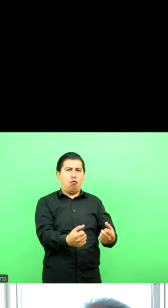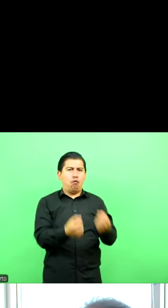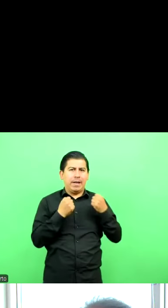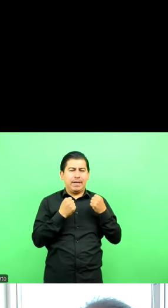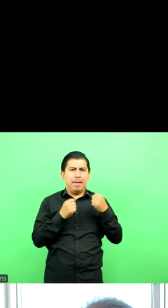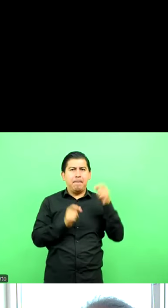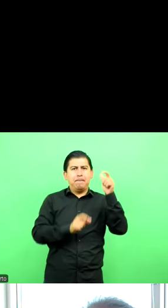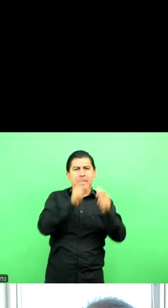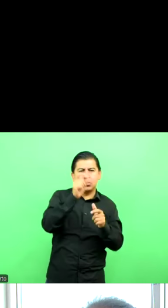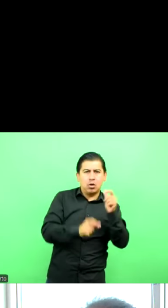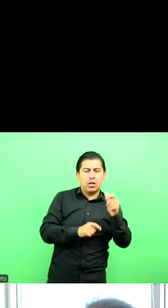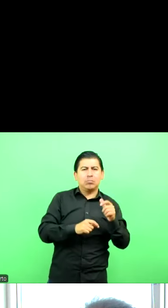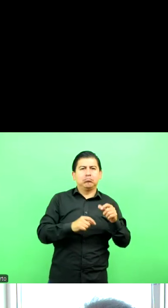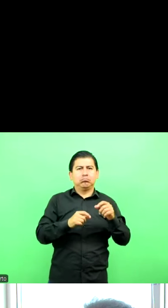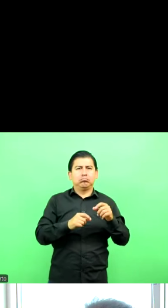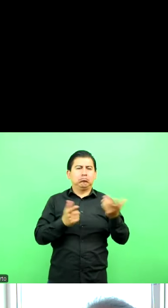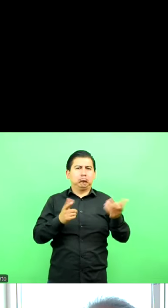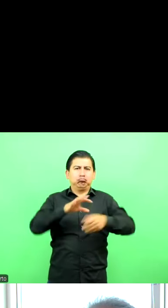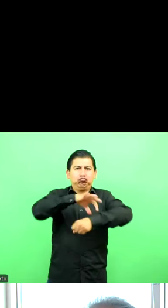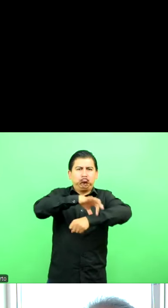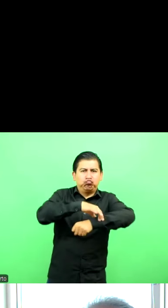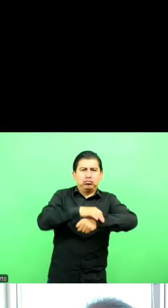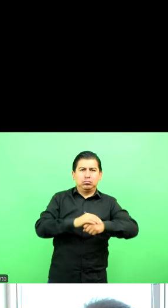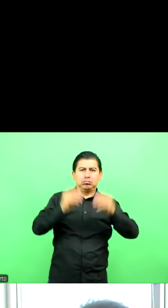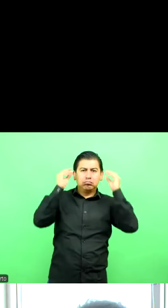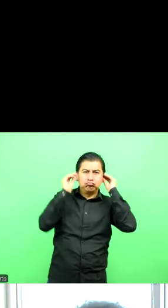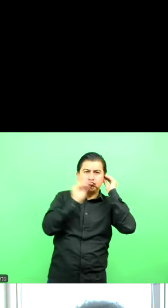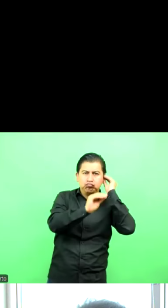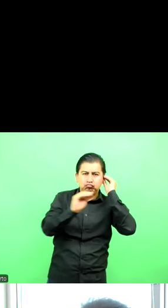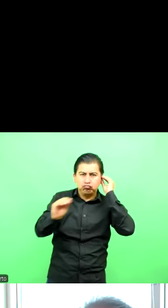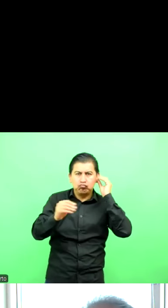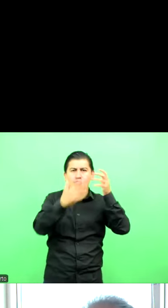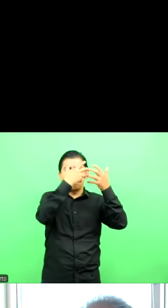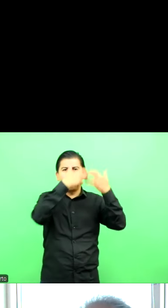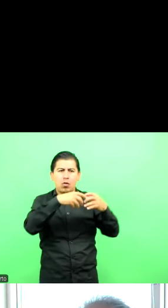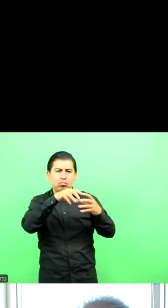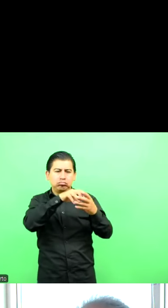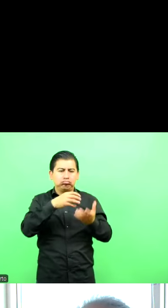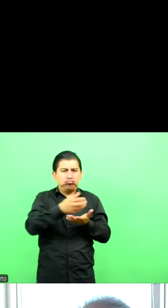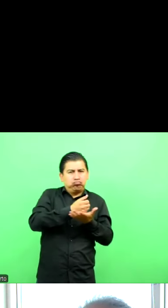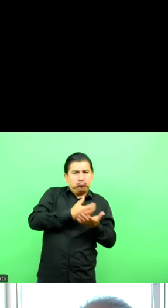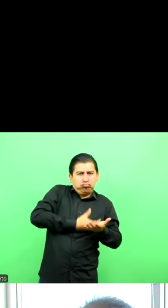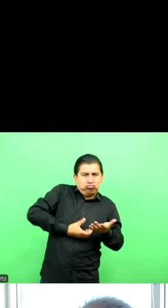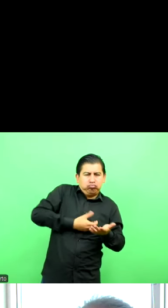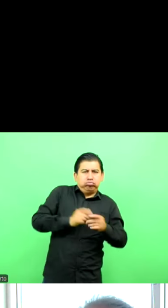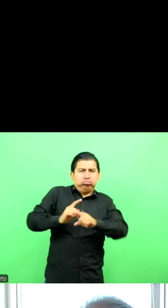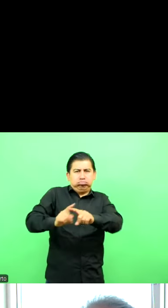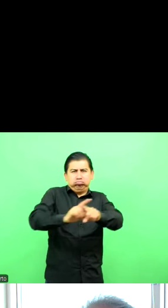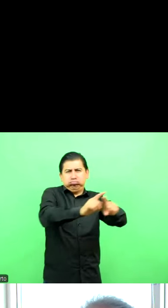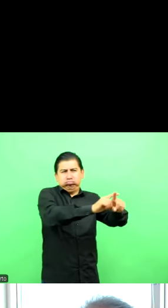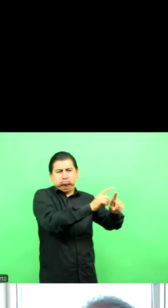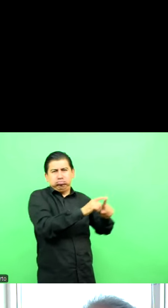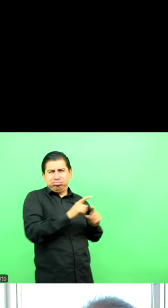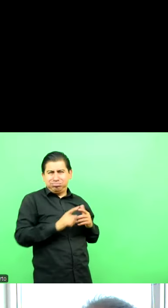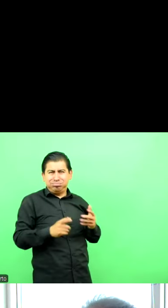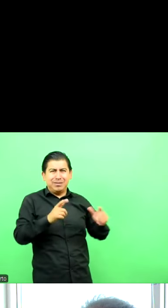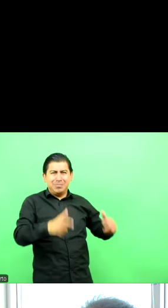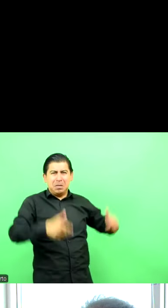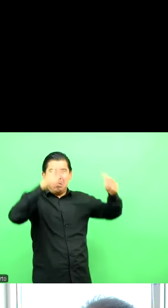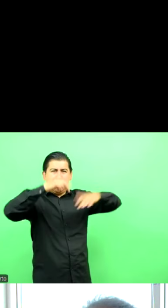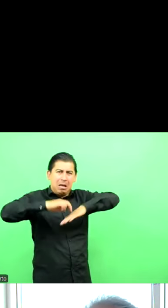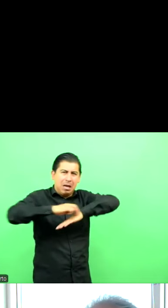one behind should be a must, but it should be practical. We need to see how hospitals should work with primary